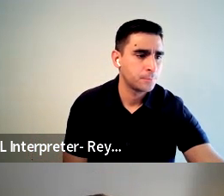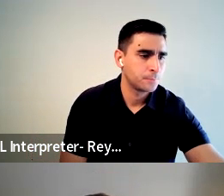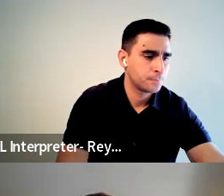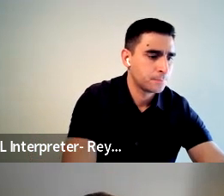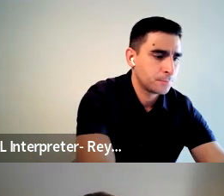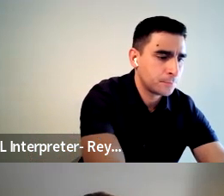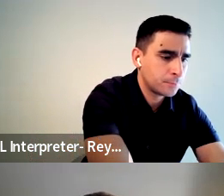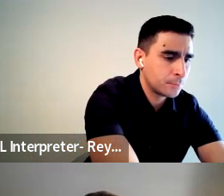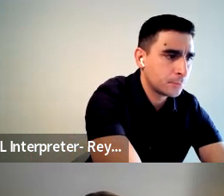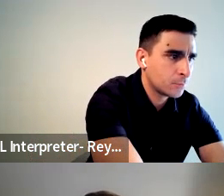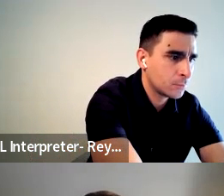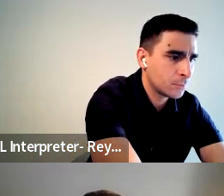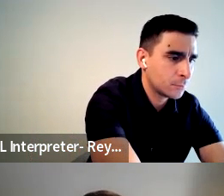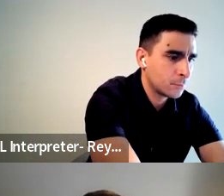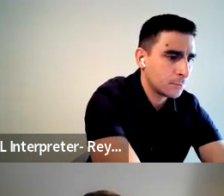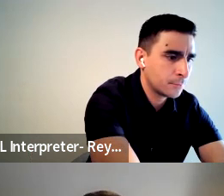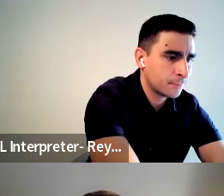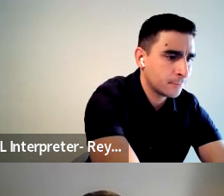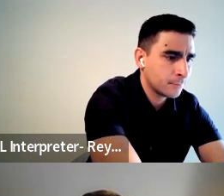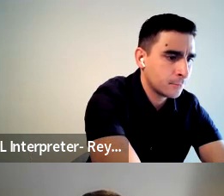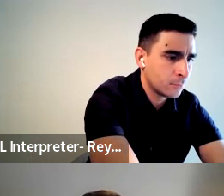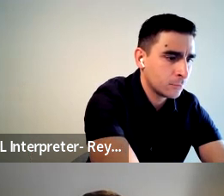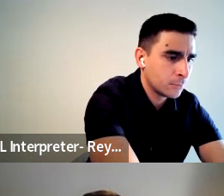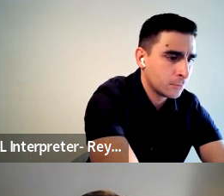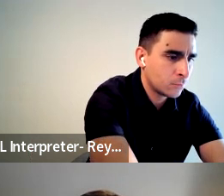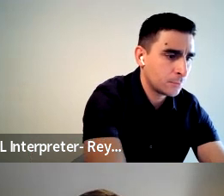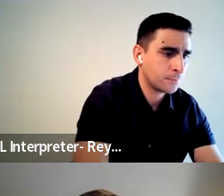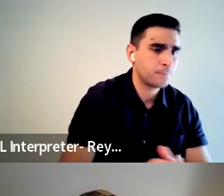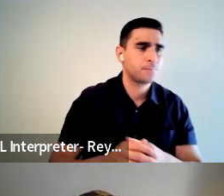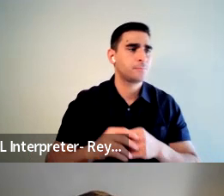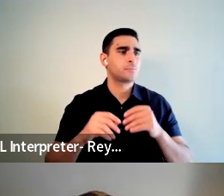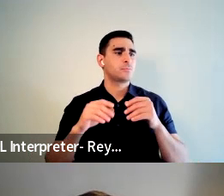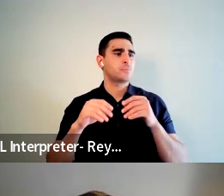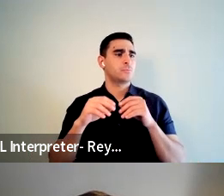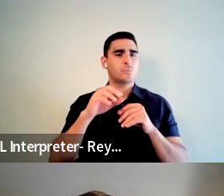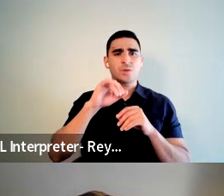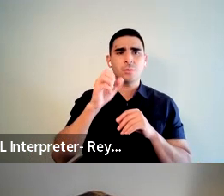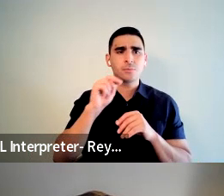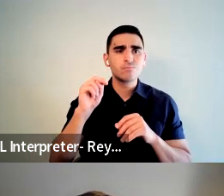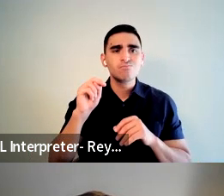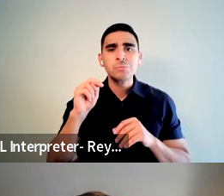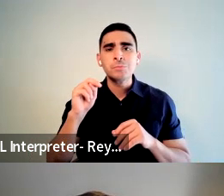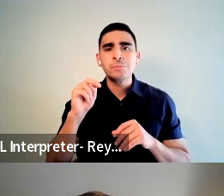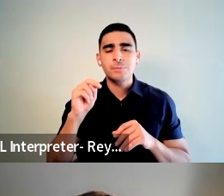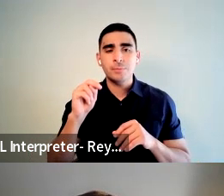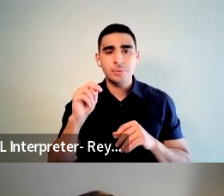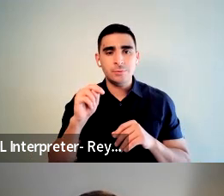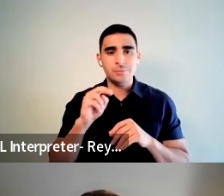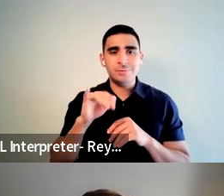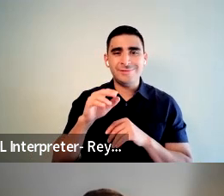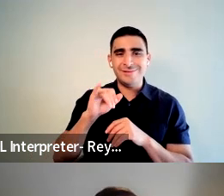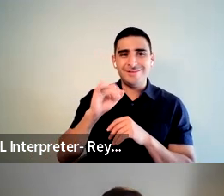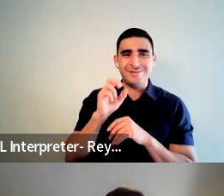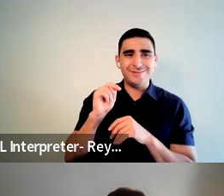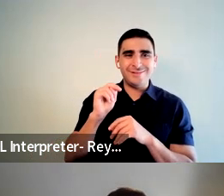Yeah, this is a real challenging one. And Jen, I really appreciate, Jen was a subgroup of one on this topic, and I